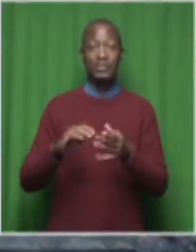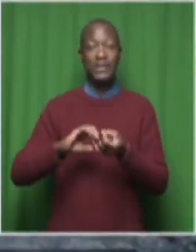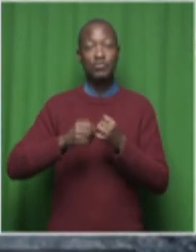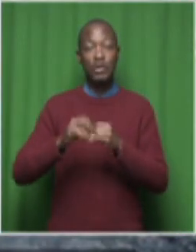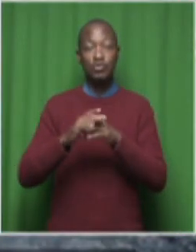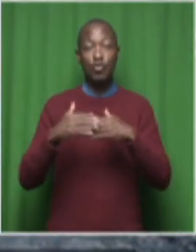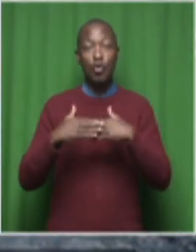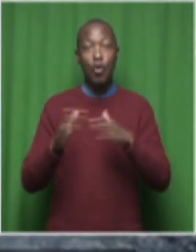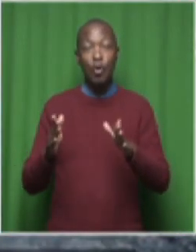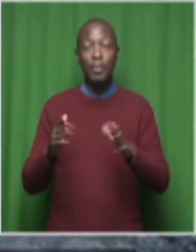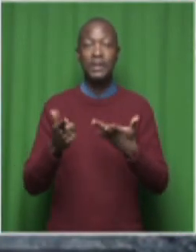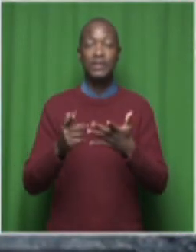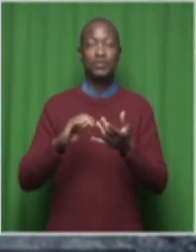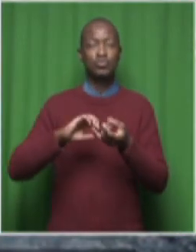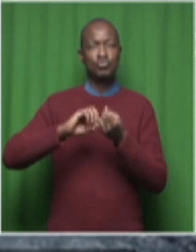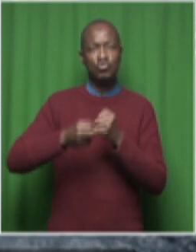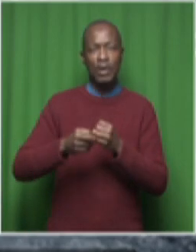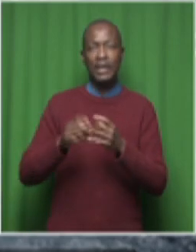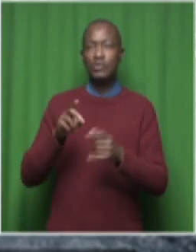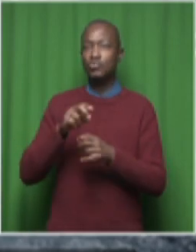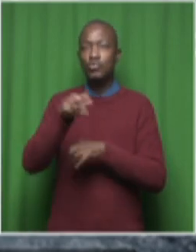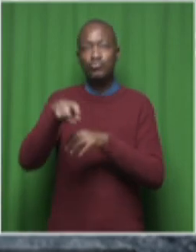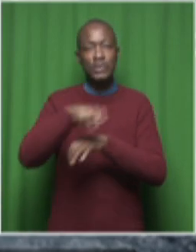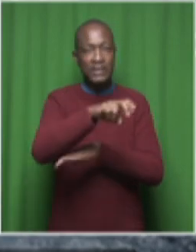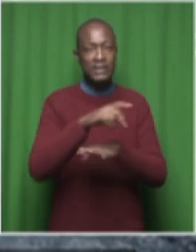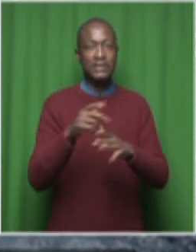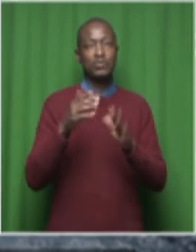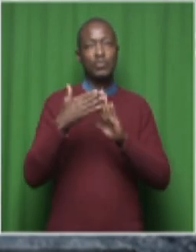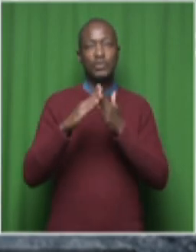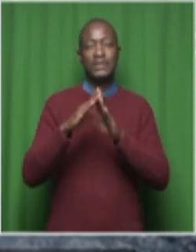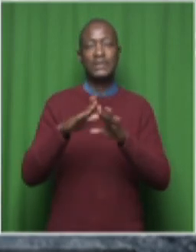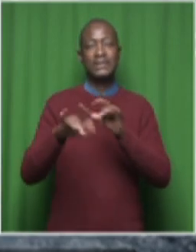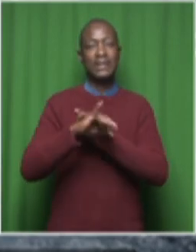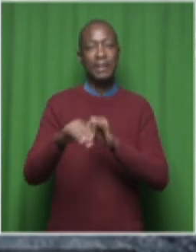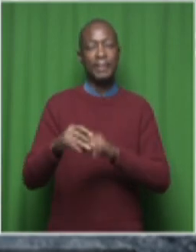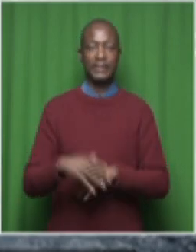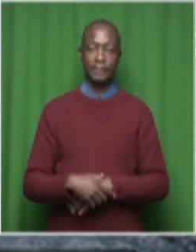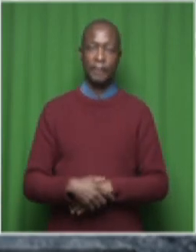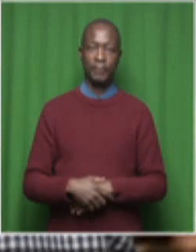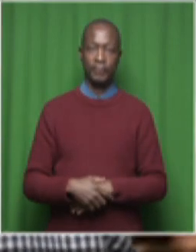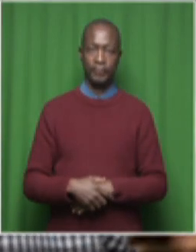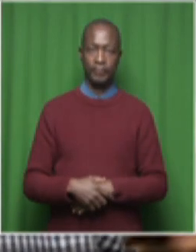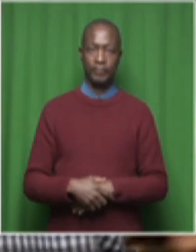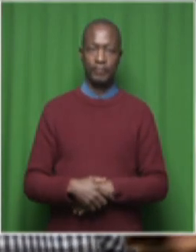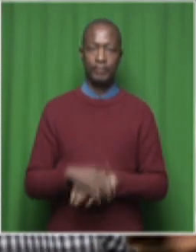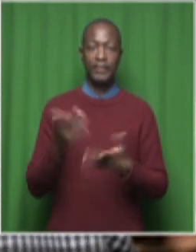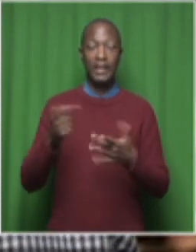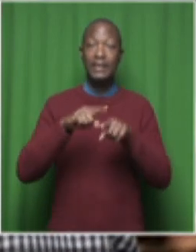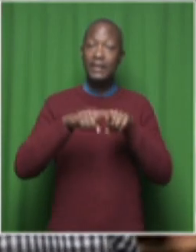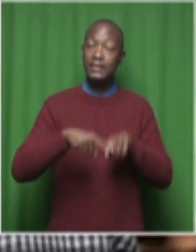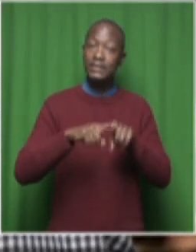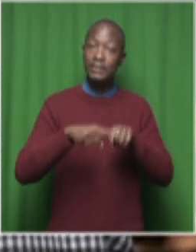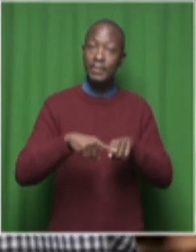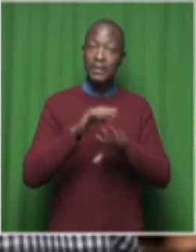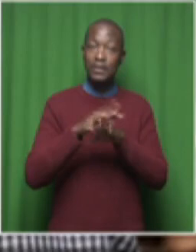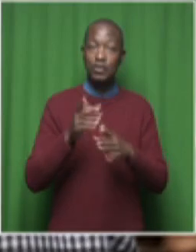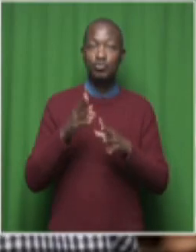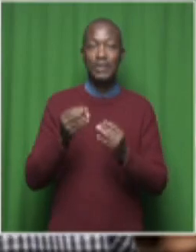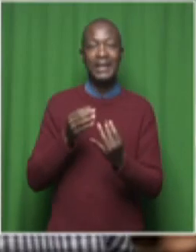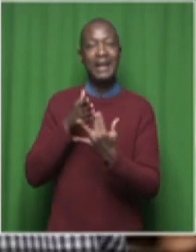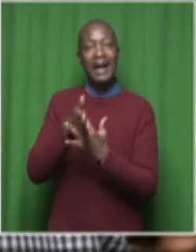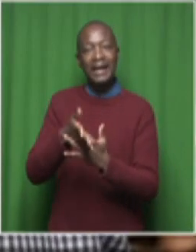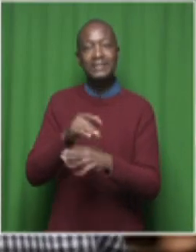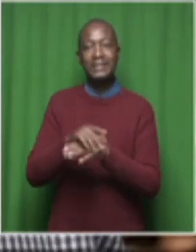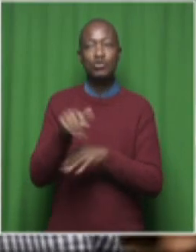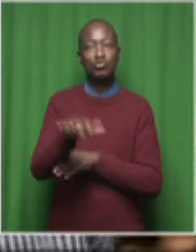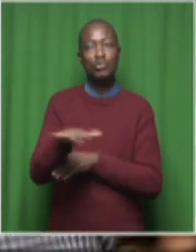most importantly to reach severely affected communities. But that is dependent on our ground crews to get access to